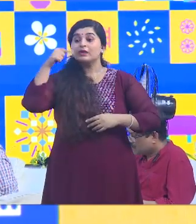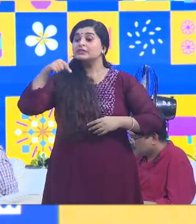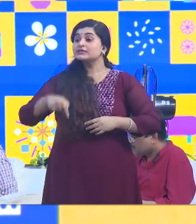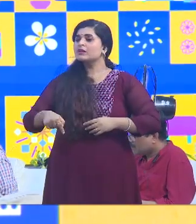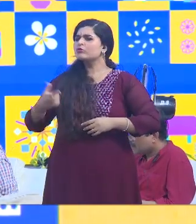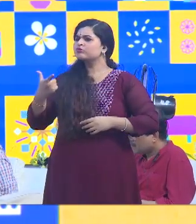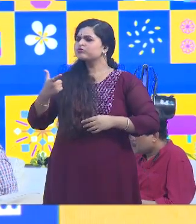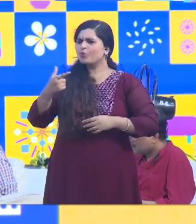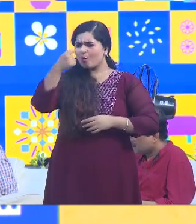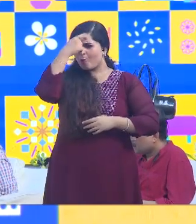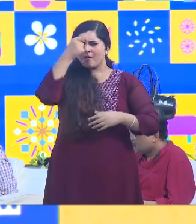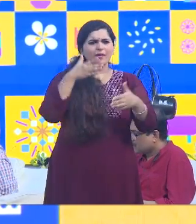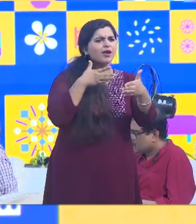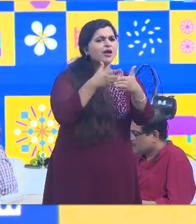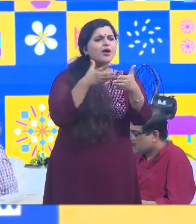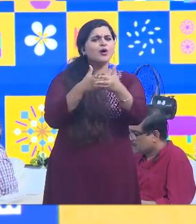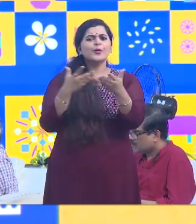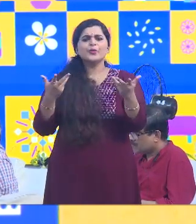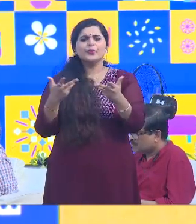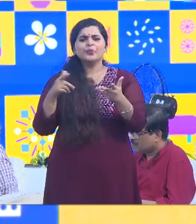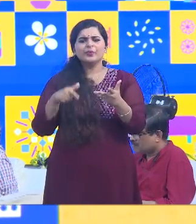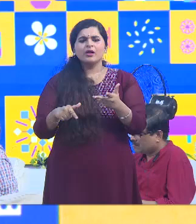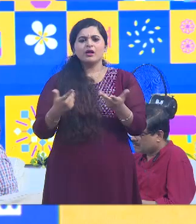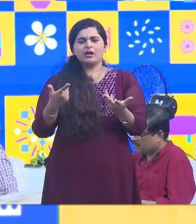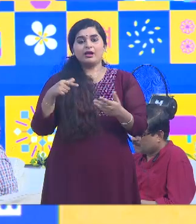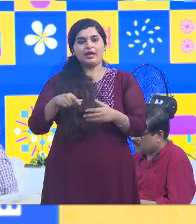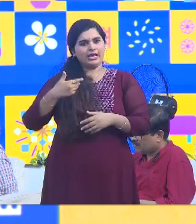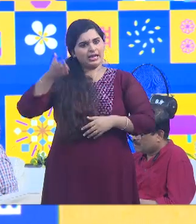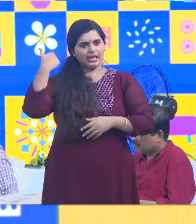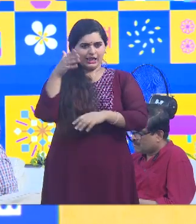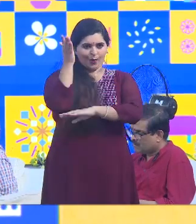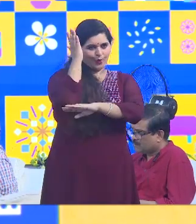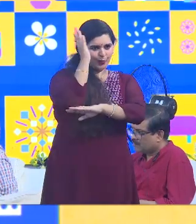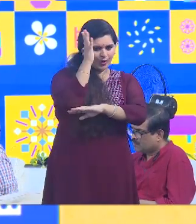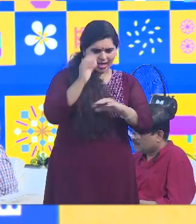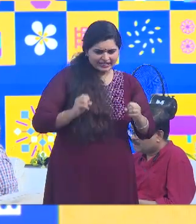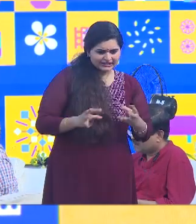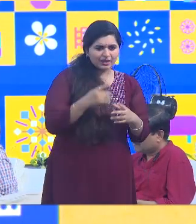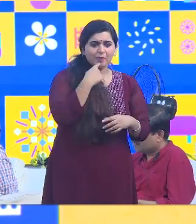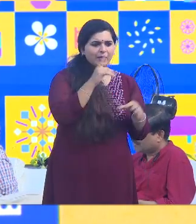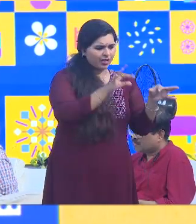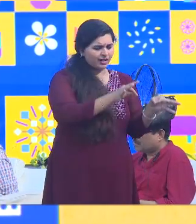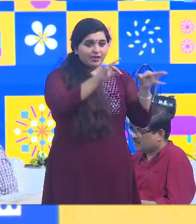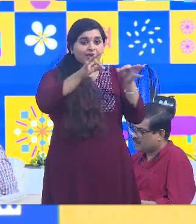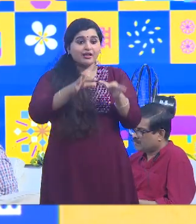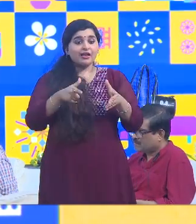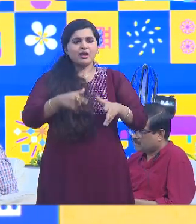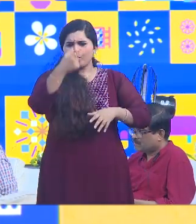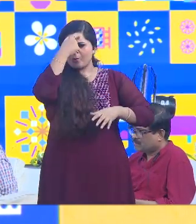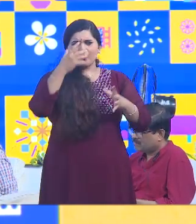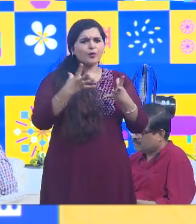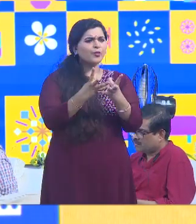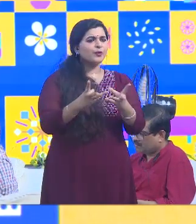ahead? I really just wanted to flag on to whatever was stated by me in the beginning. We really have the problems with regard to from